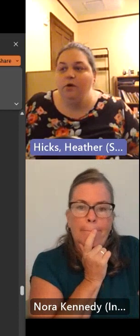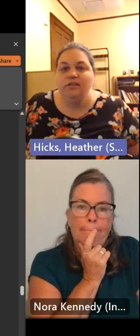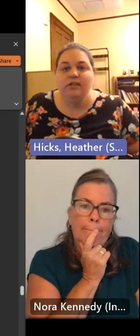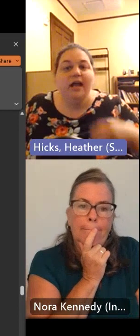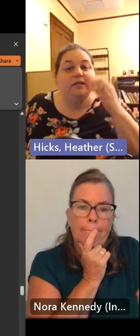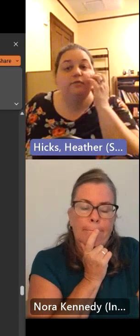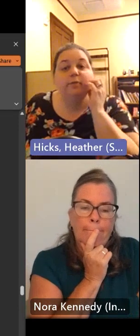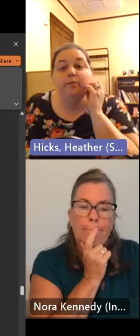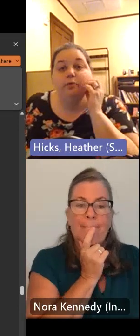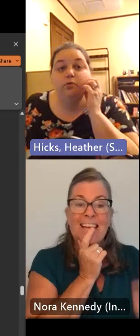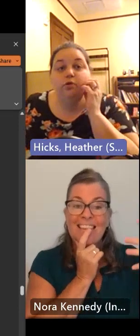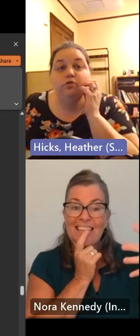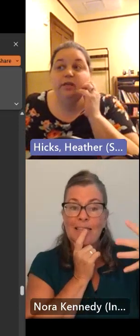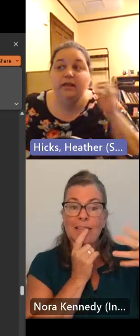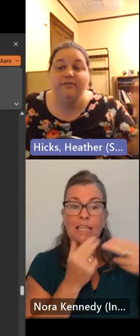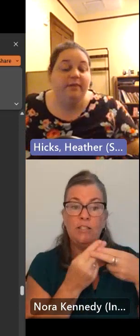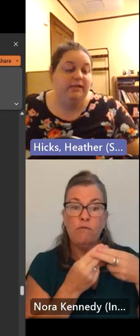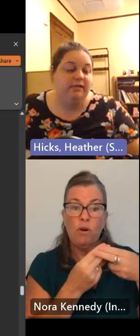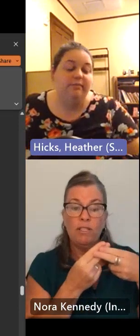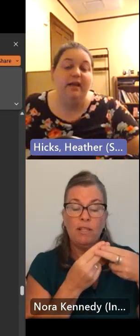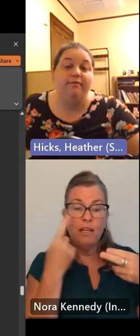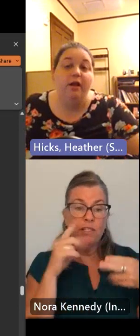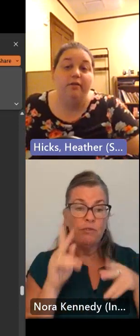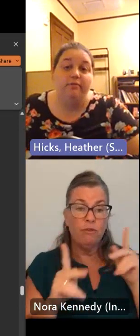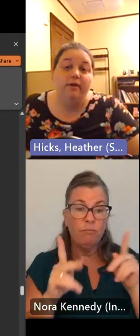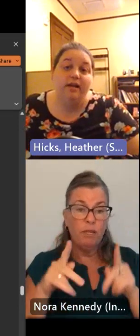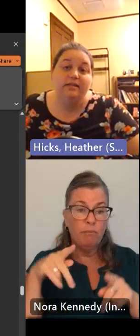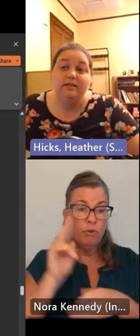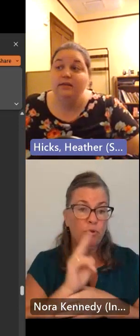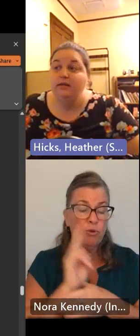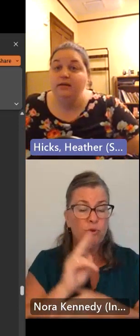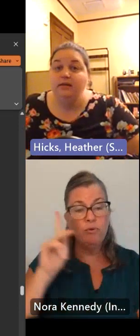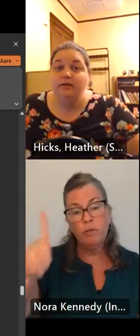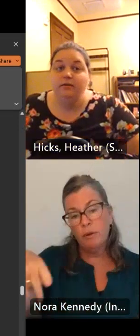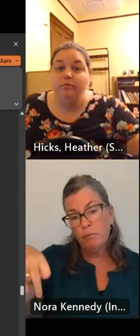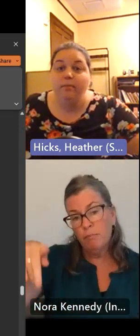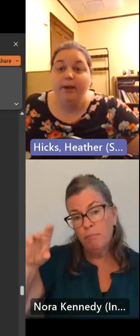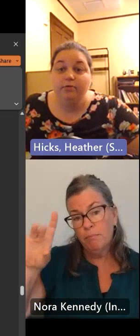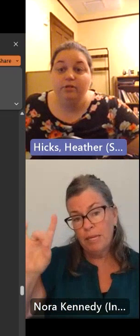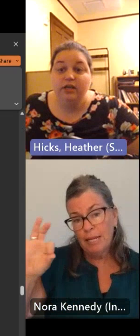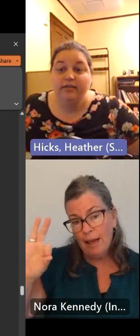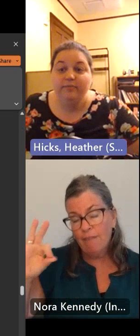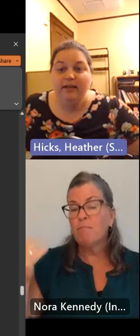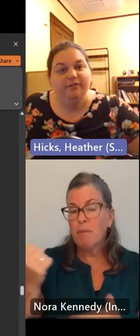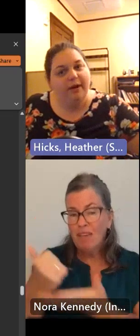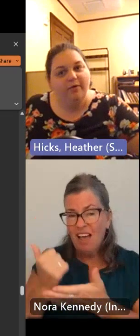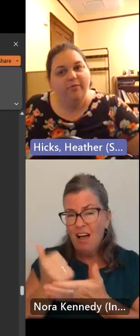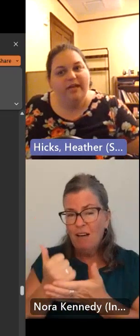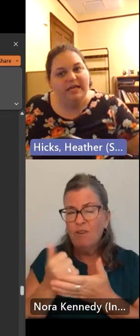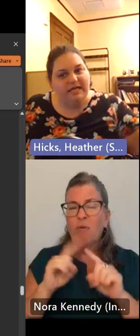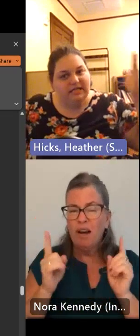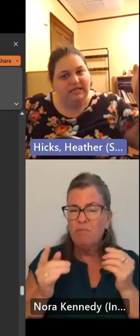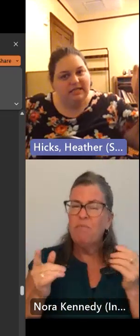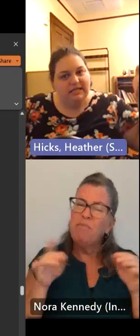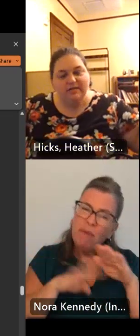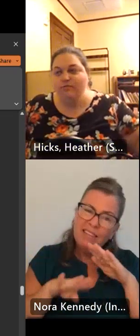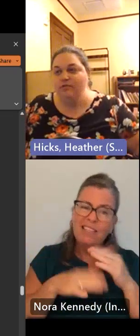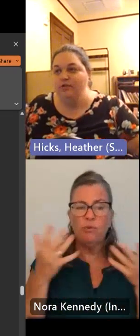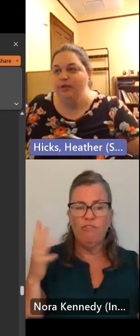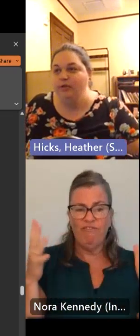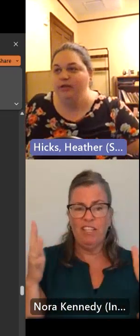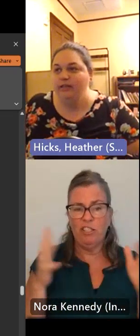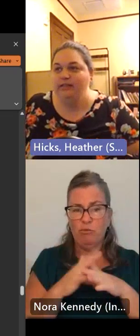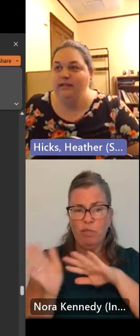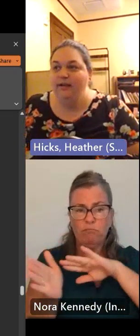These 4 slides for people who use PDFs might still be helpful. Otherwise, we're about done the PDFs part. We